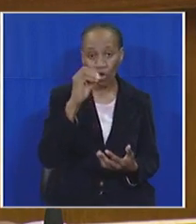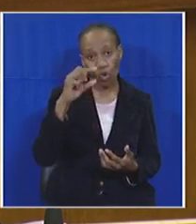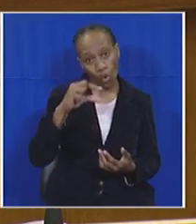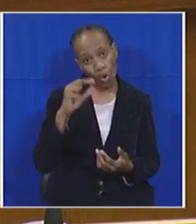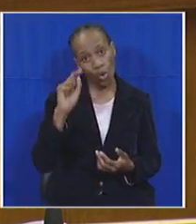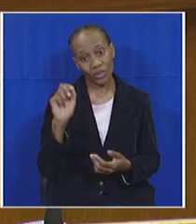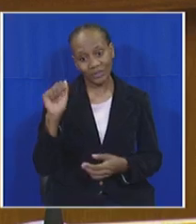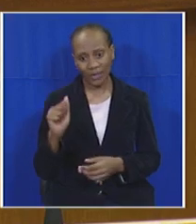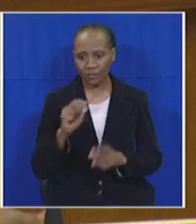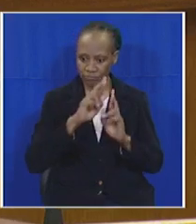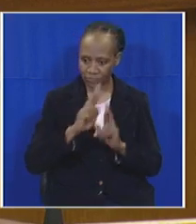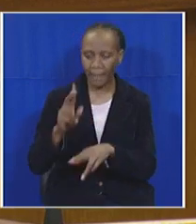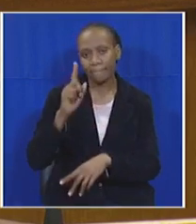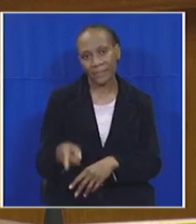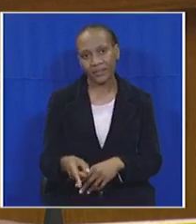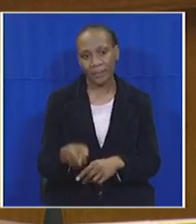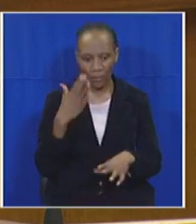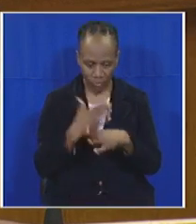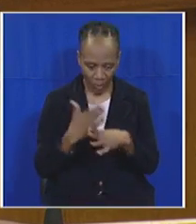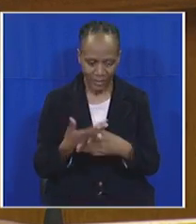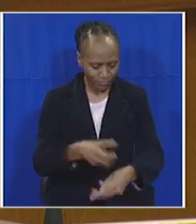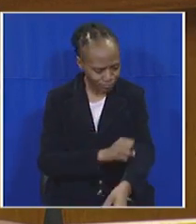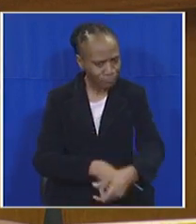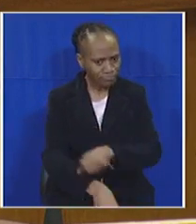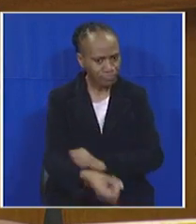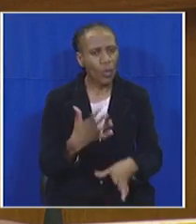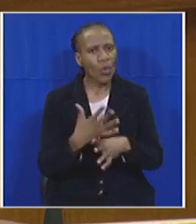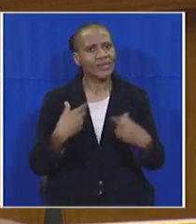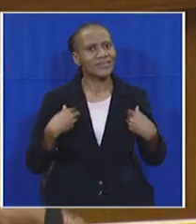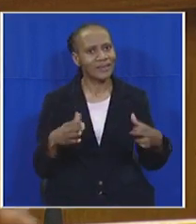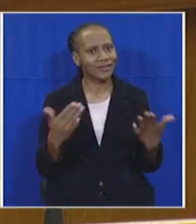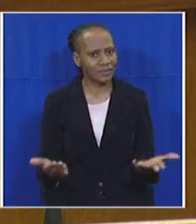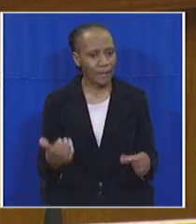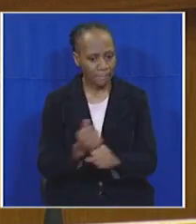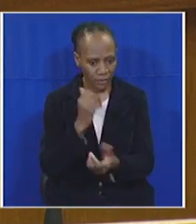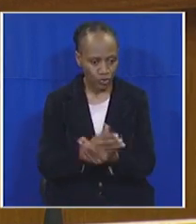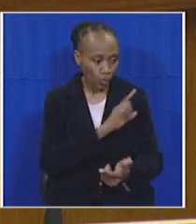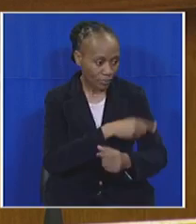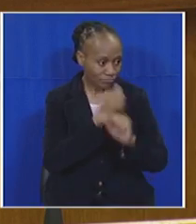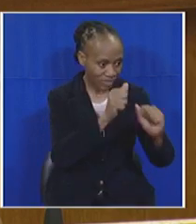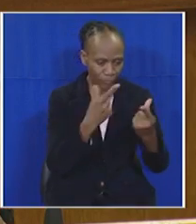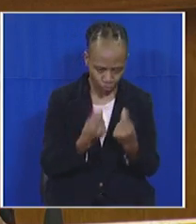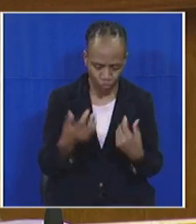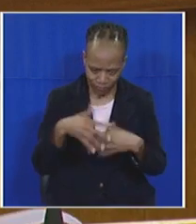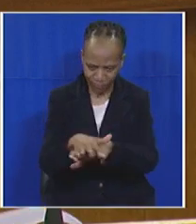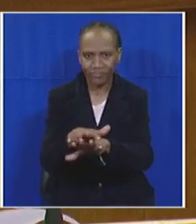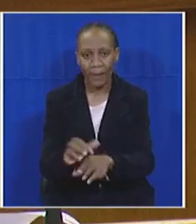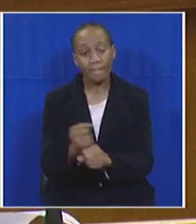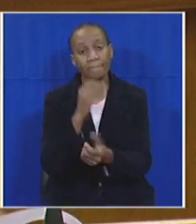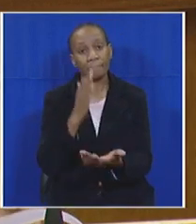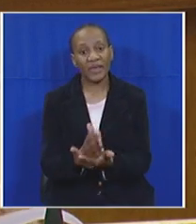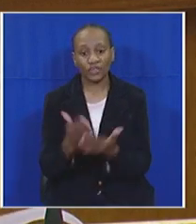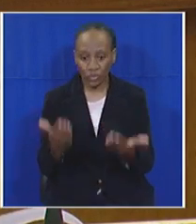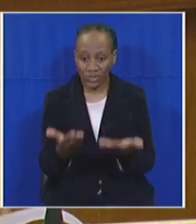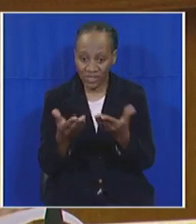has a lot to answer for. It must pull up its socks and become proactive in executing its mandate to ensure effective